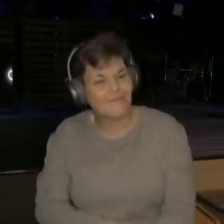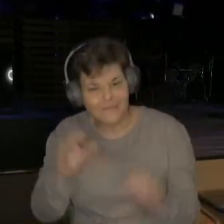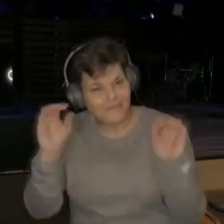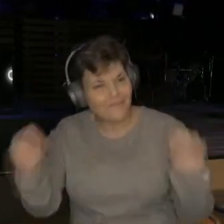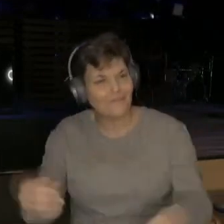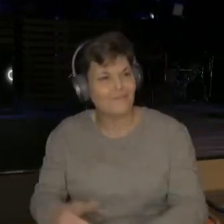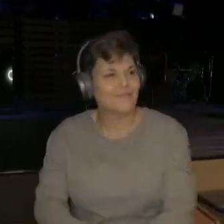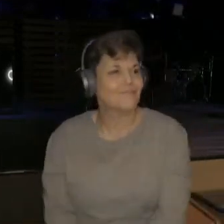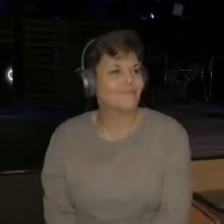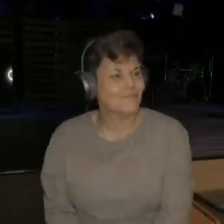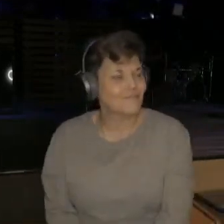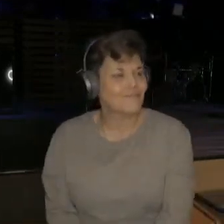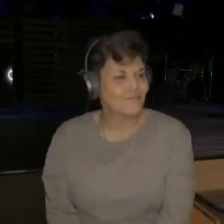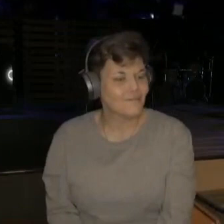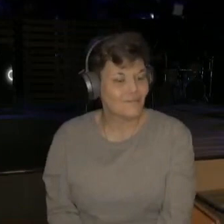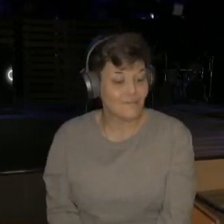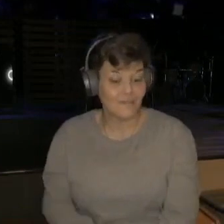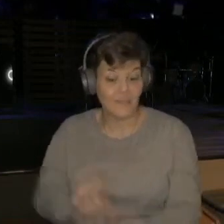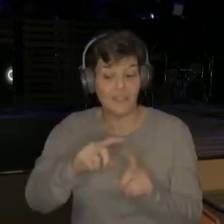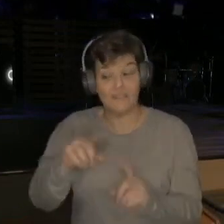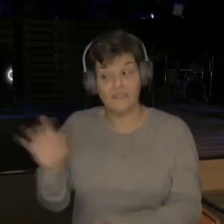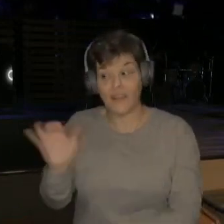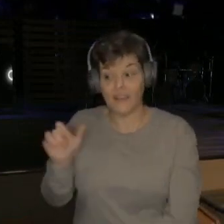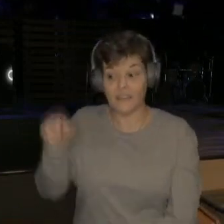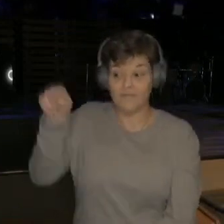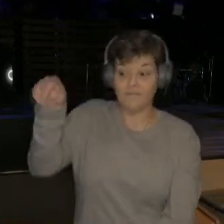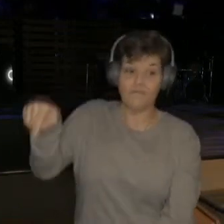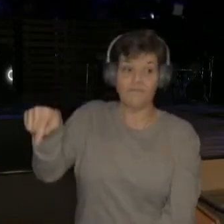this son of yours is doing now.